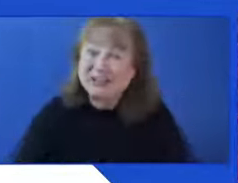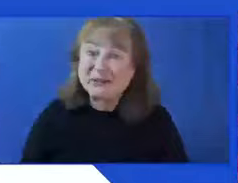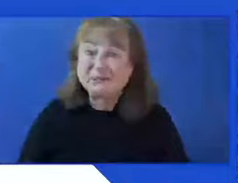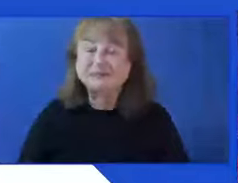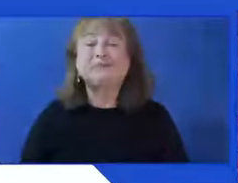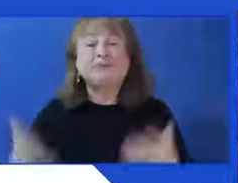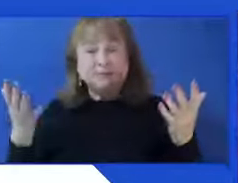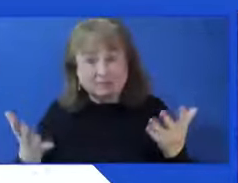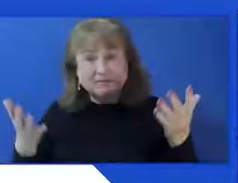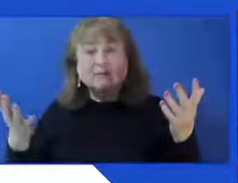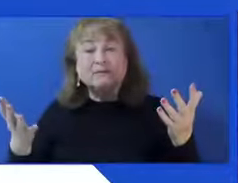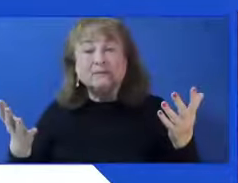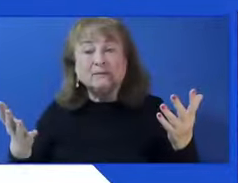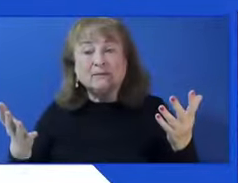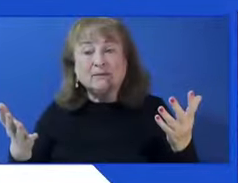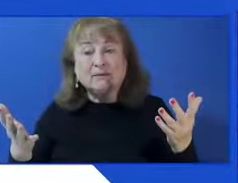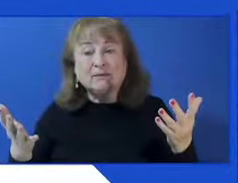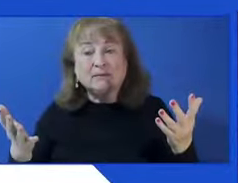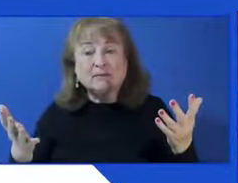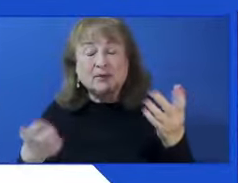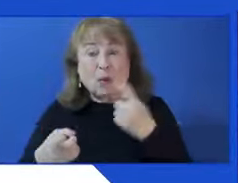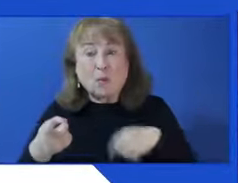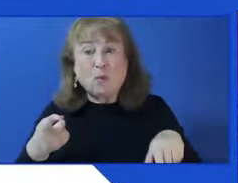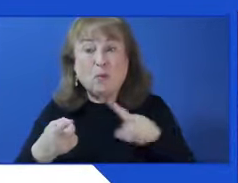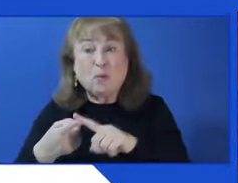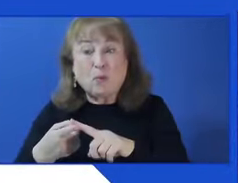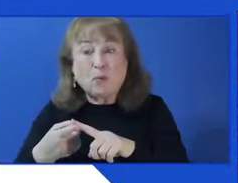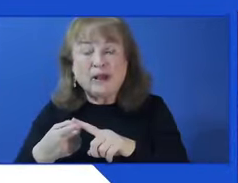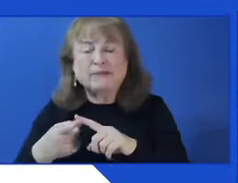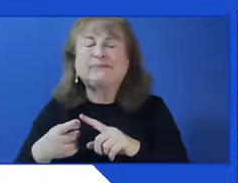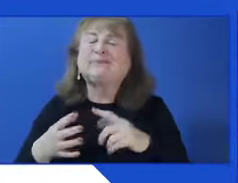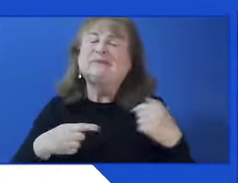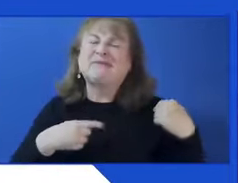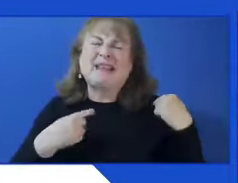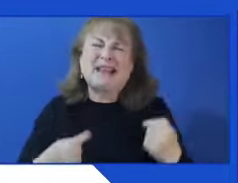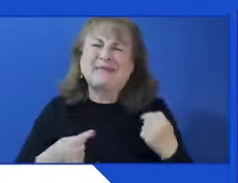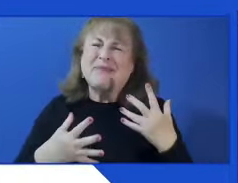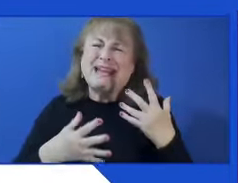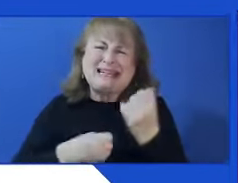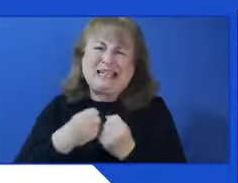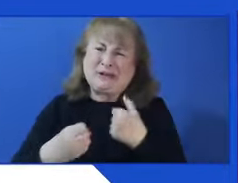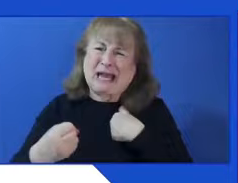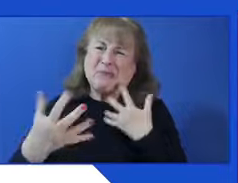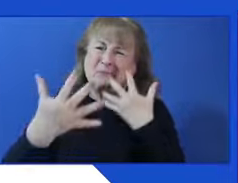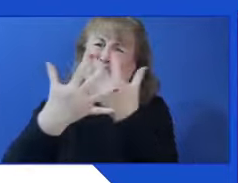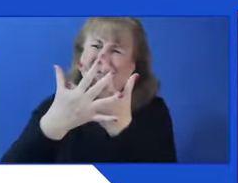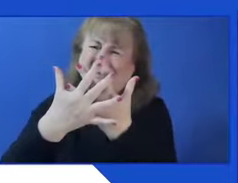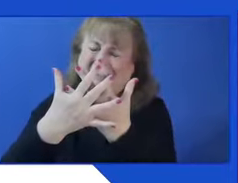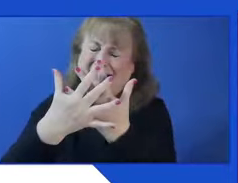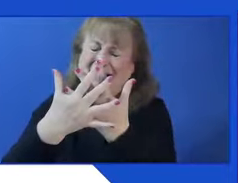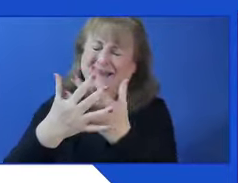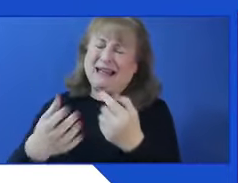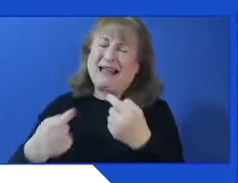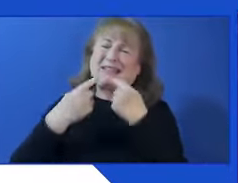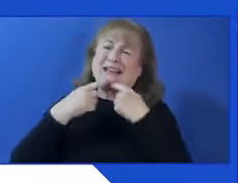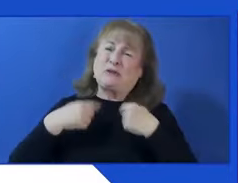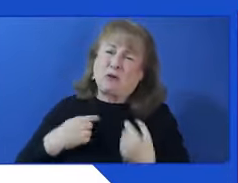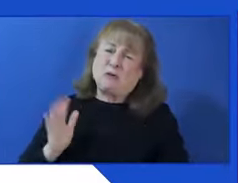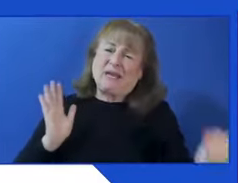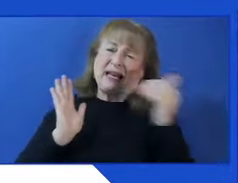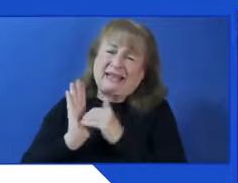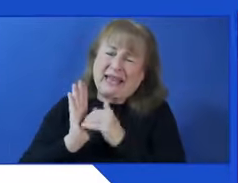So, when in the long years in prison, I was told again and